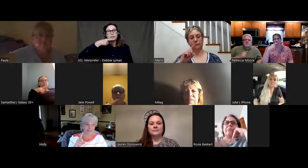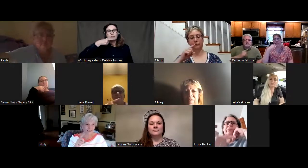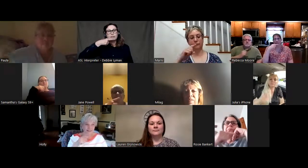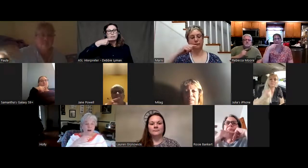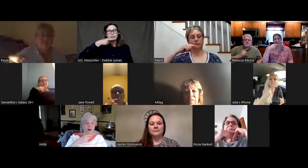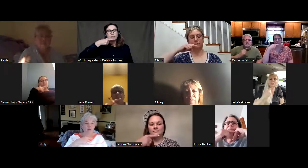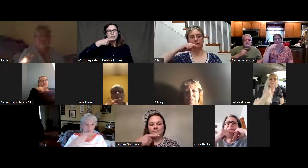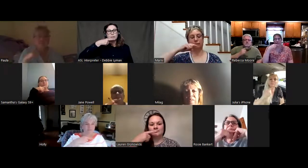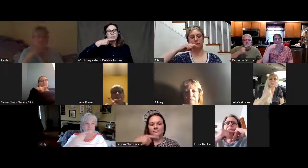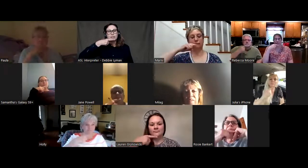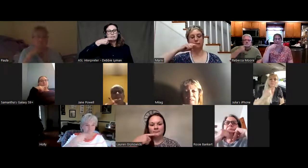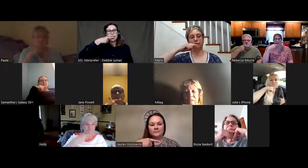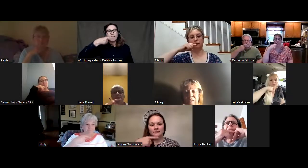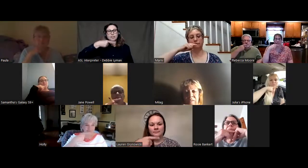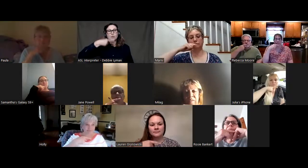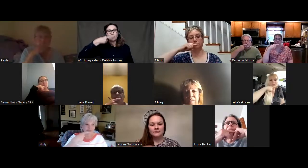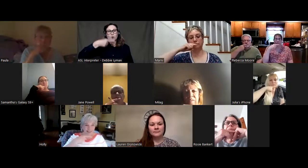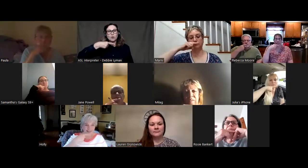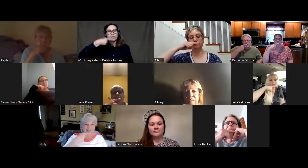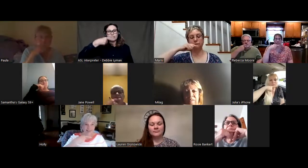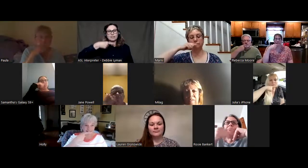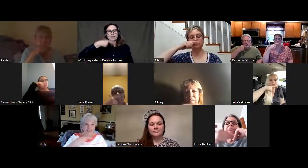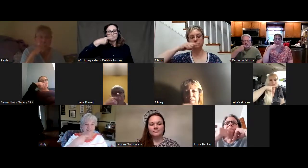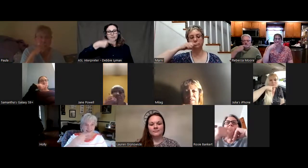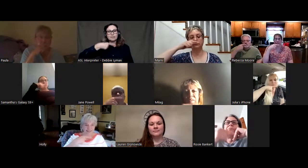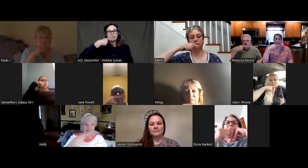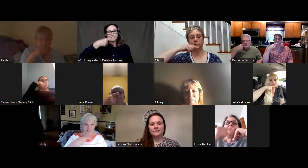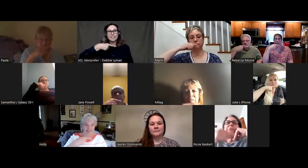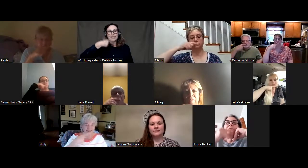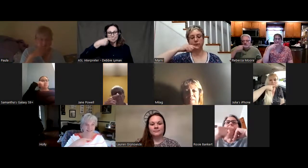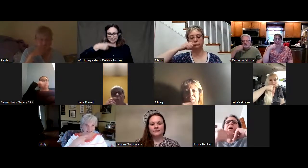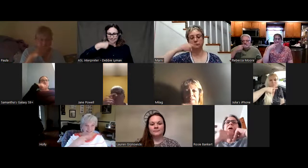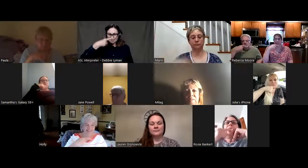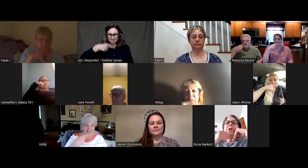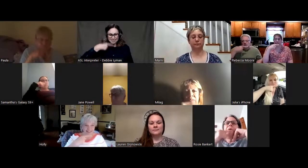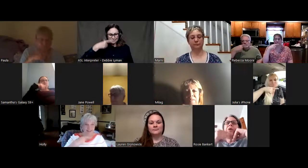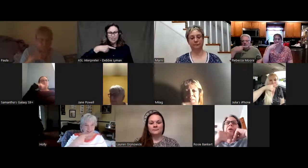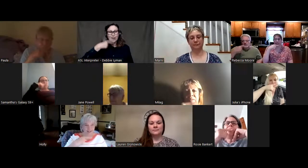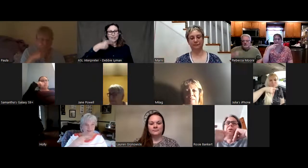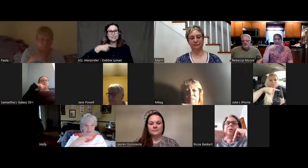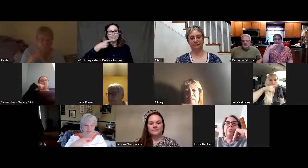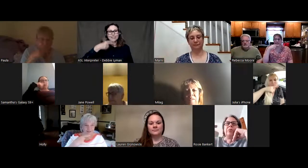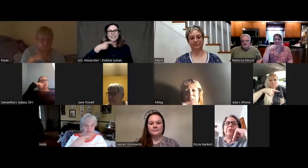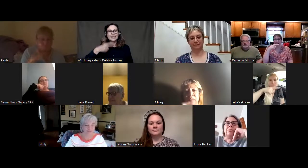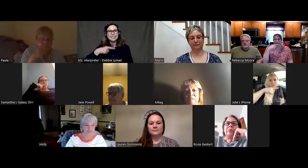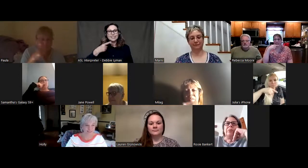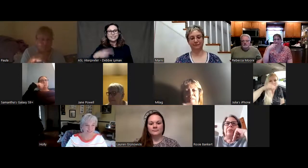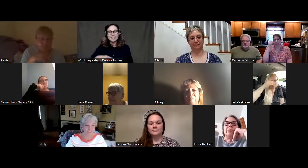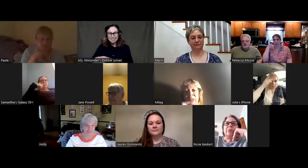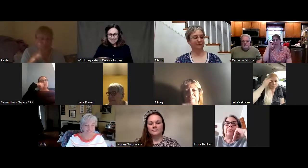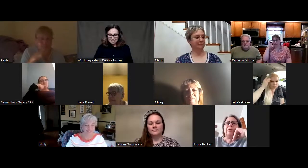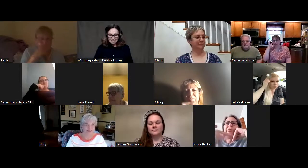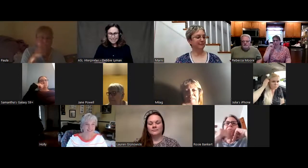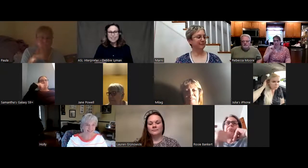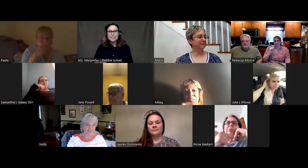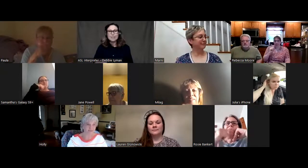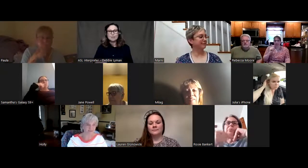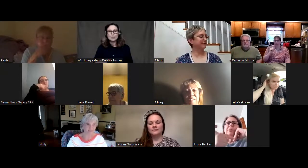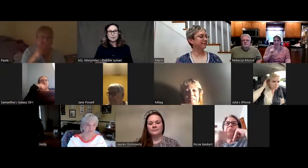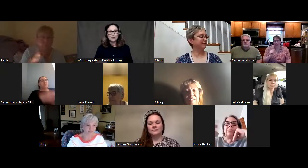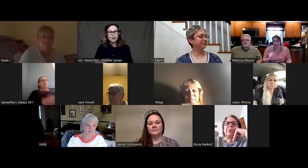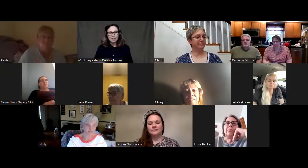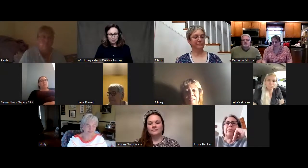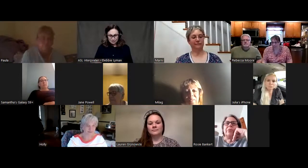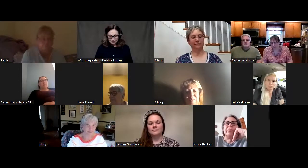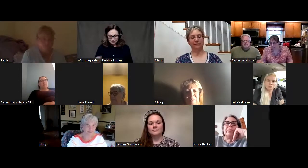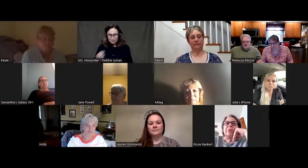put it in front of your lips and you roll it. Yes. Hearing. Thank That's a you. hard one. That's a hard one. Okay,